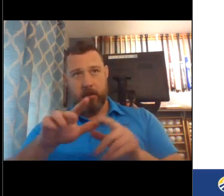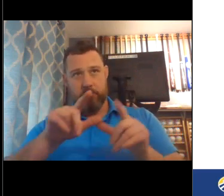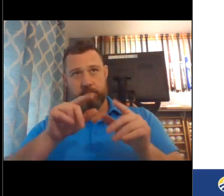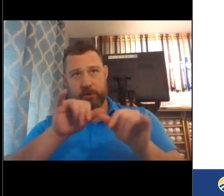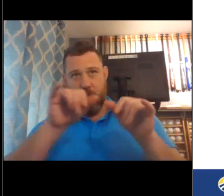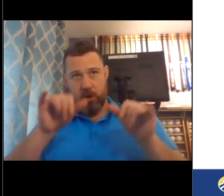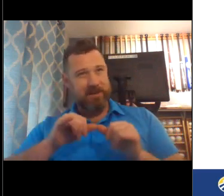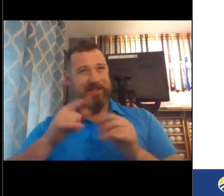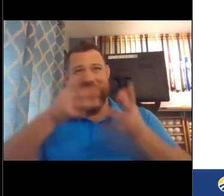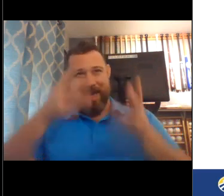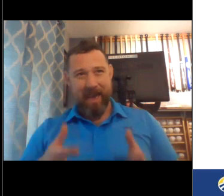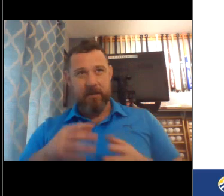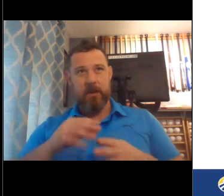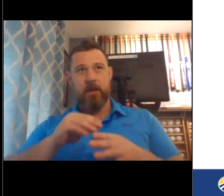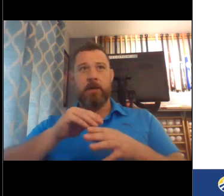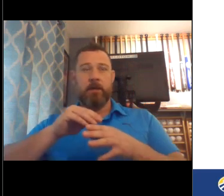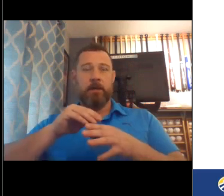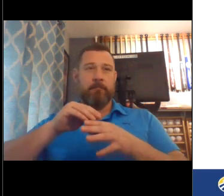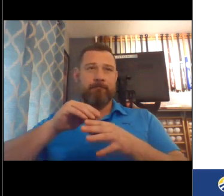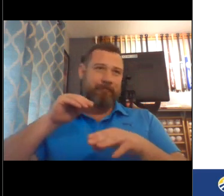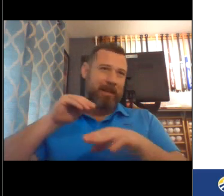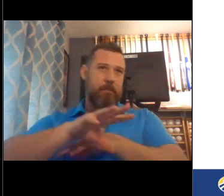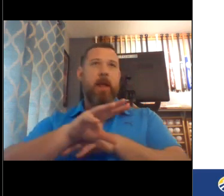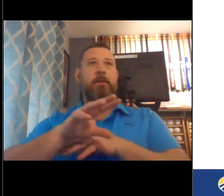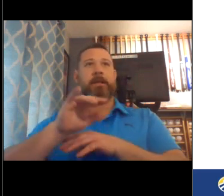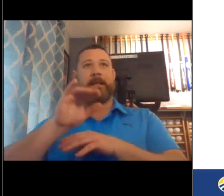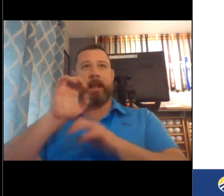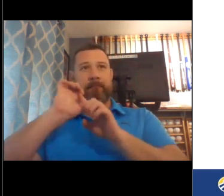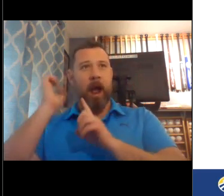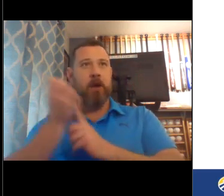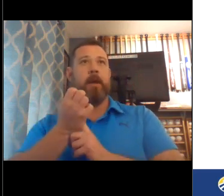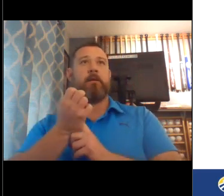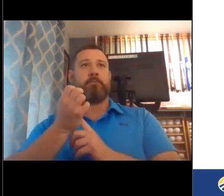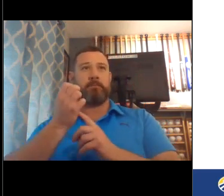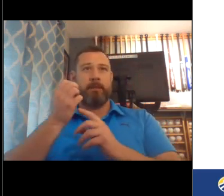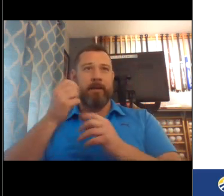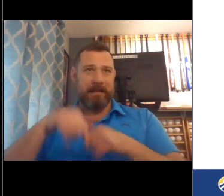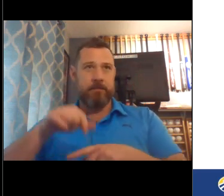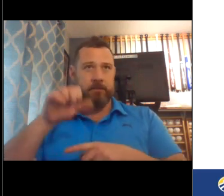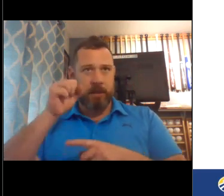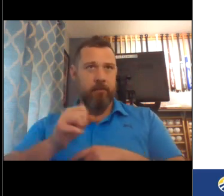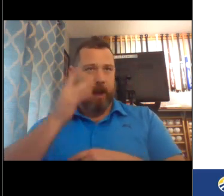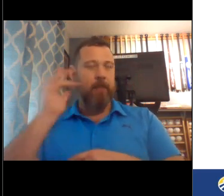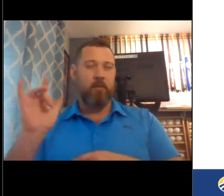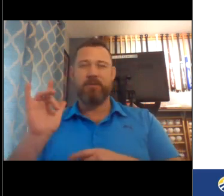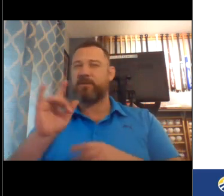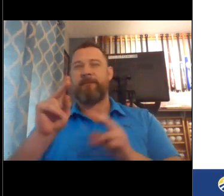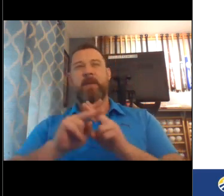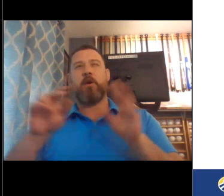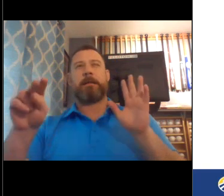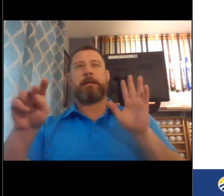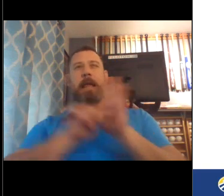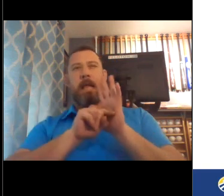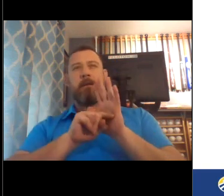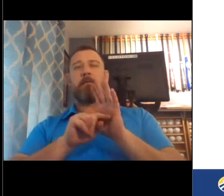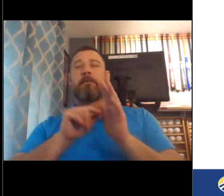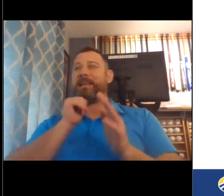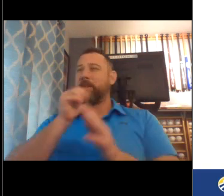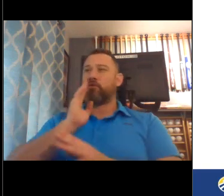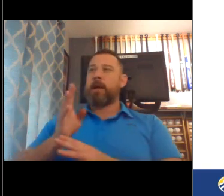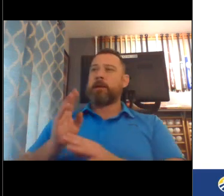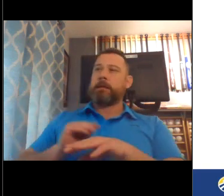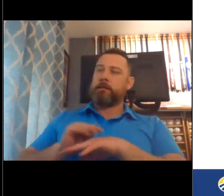heavily impacted environmental justice areas in Southern California. So there was a very negative indirect impact by trying